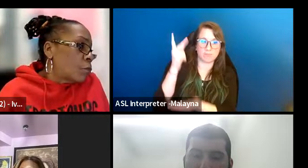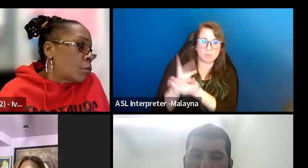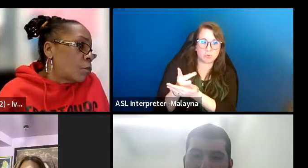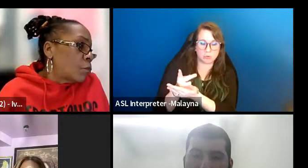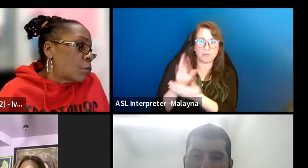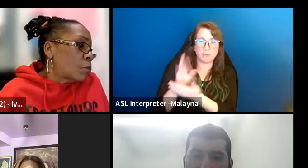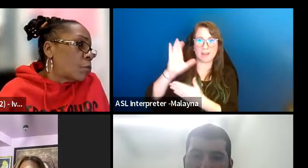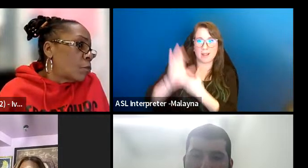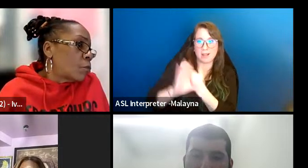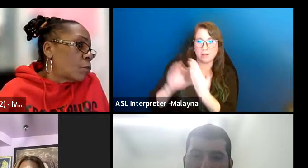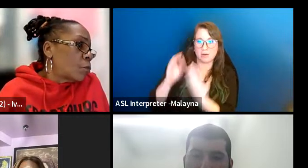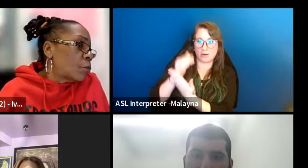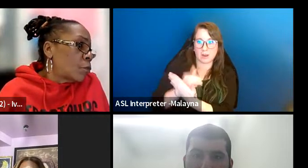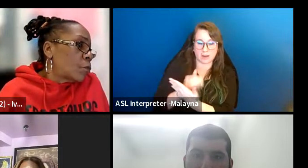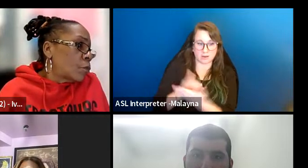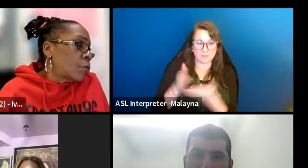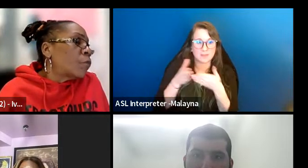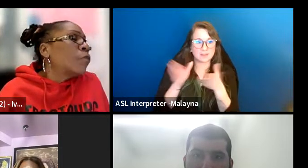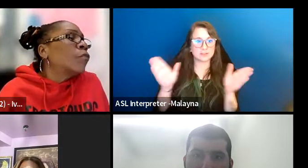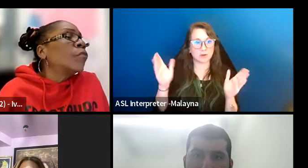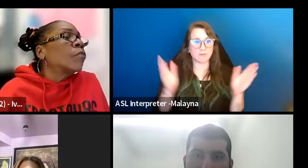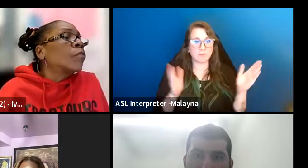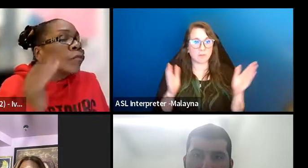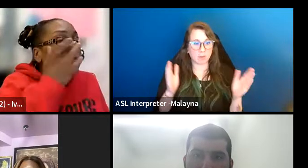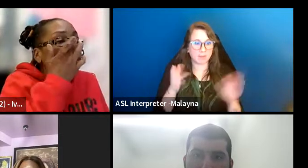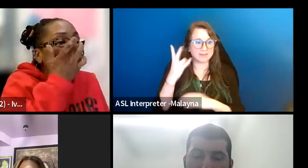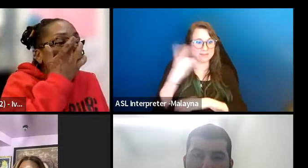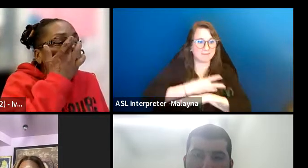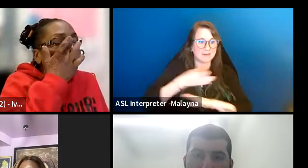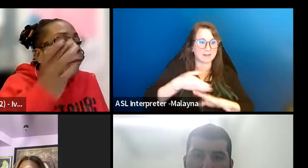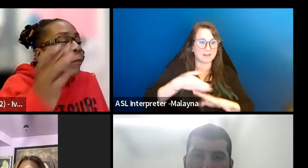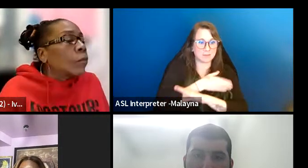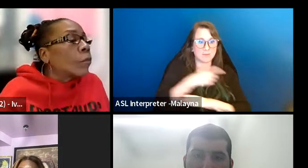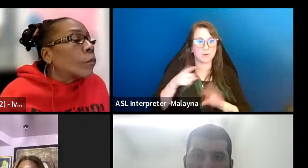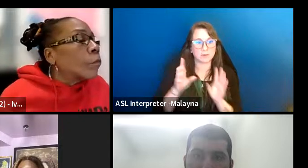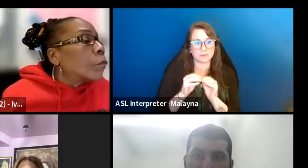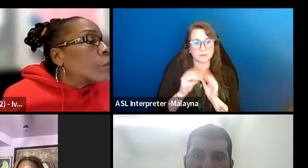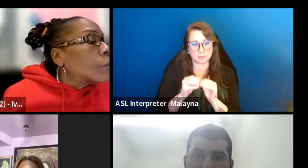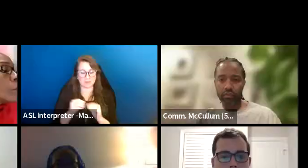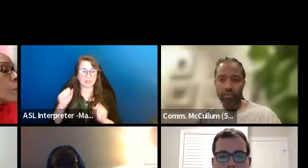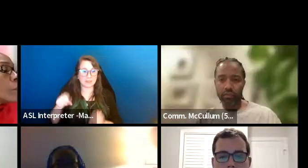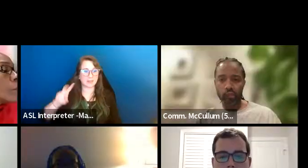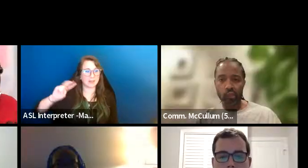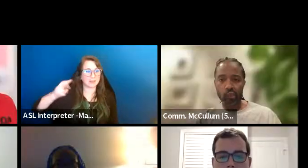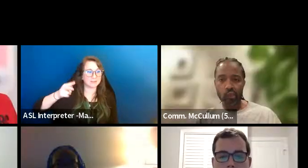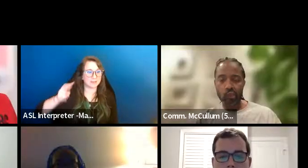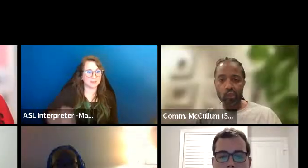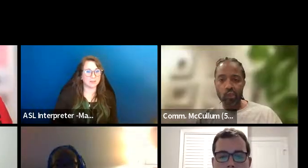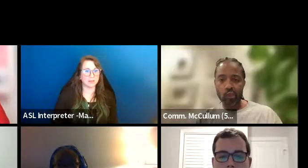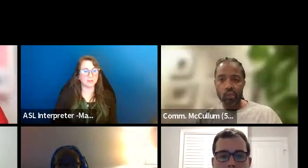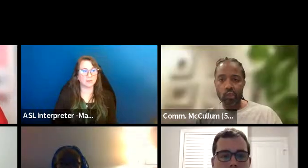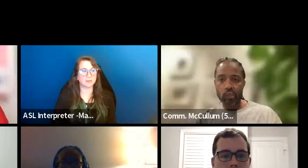items as served to the public 7 days in advance of tonight's meeting. Can I get a second on this motion?